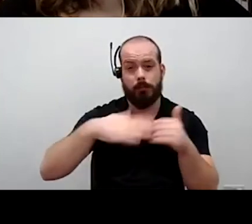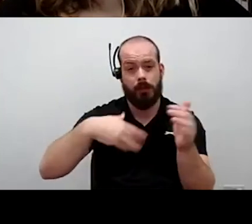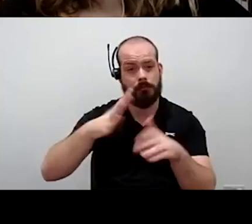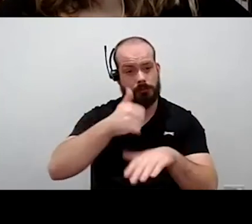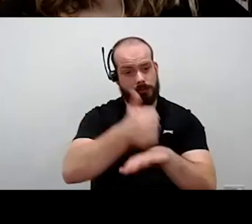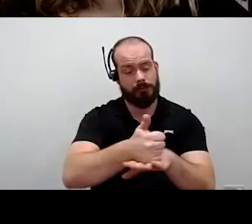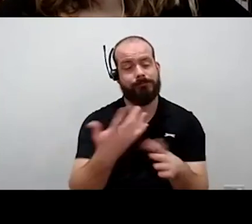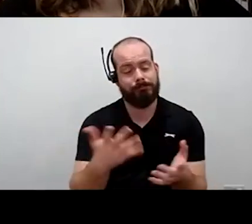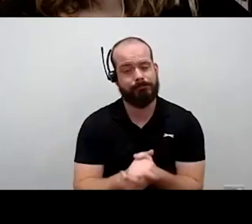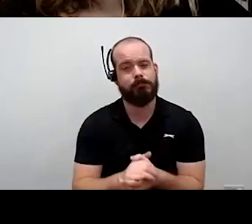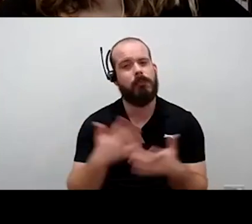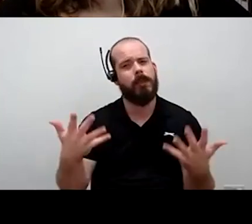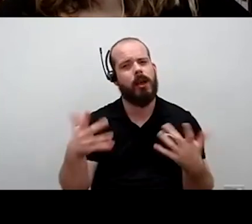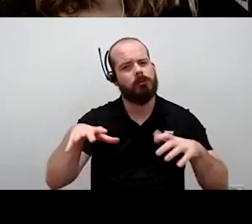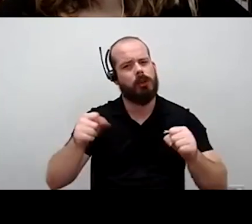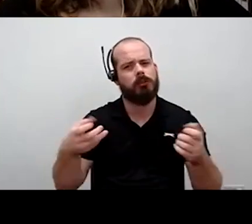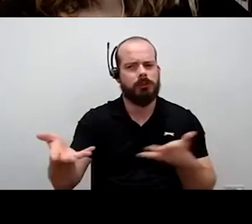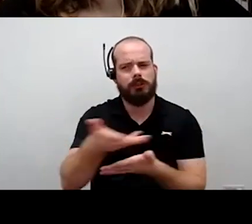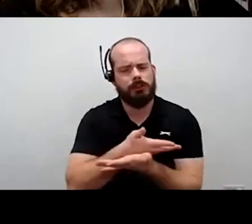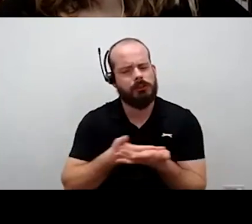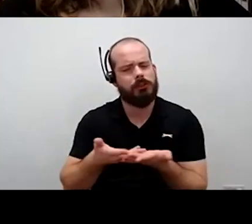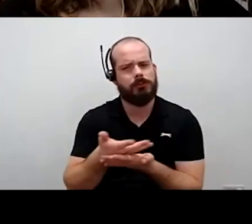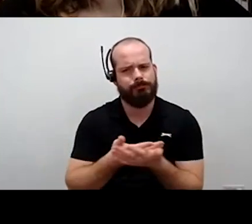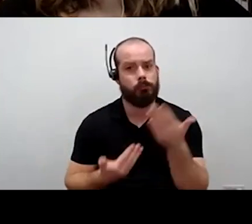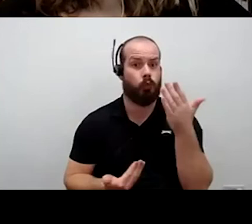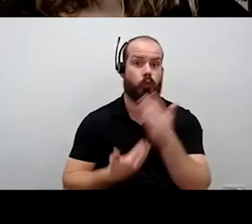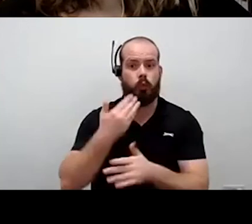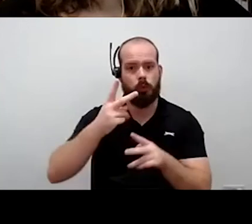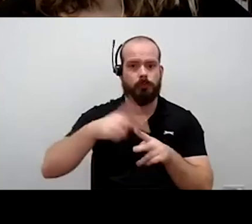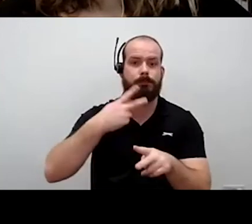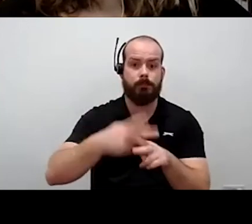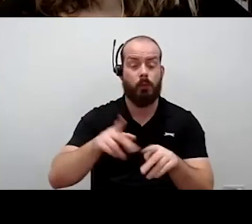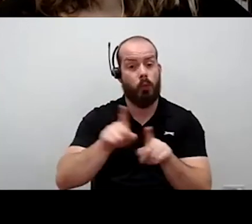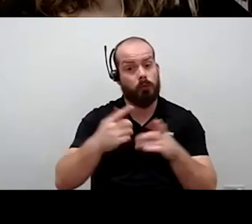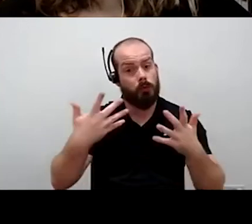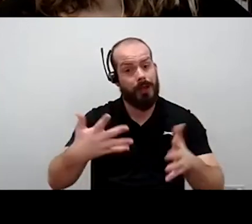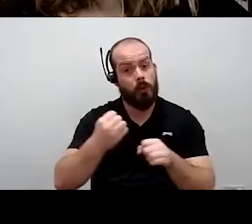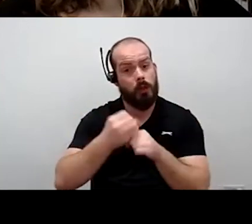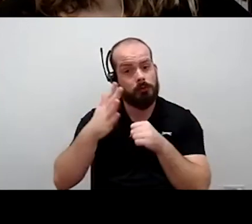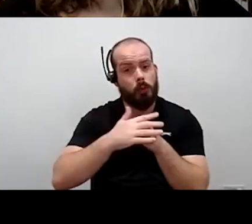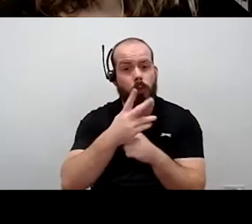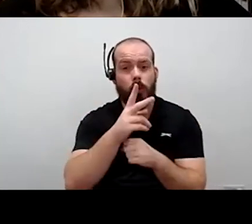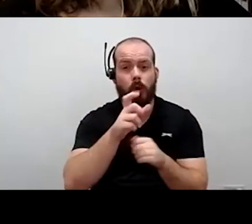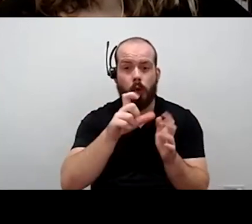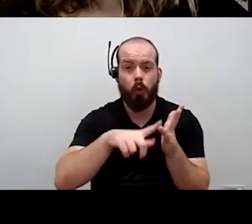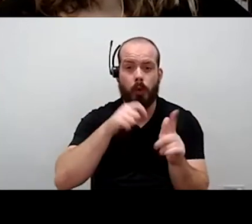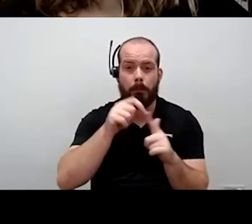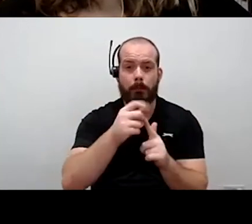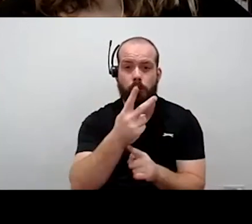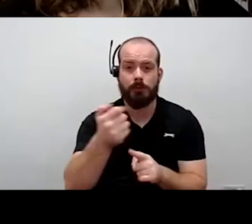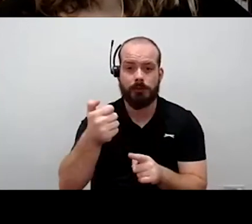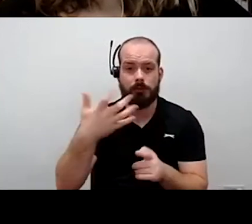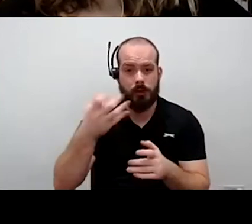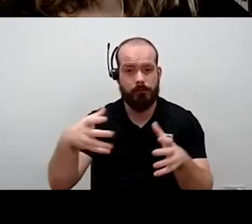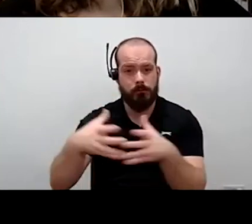starting new. And also here at the COP26 in Glasgow, there's a very active group of